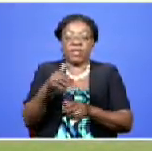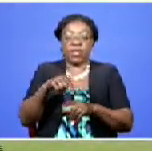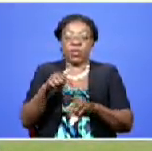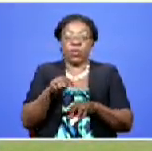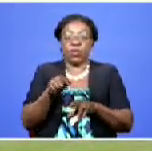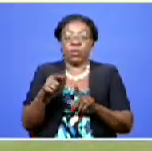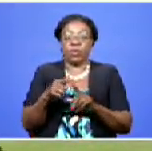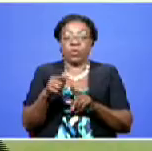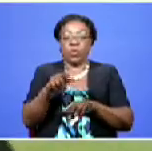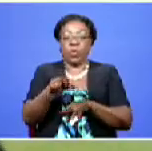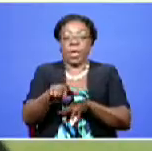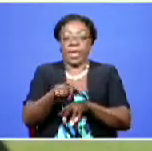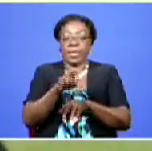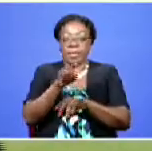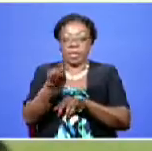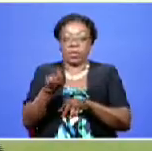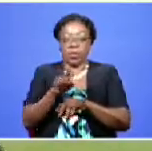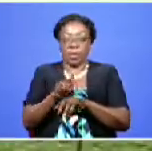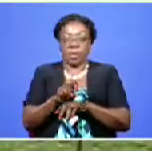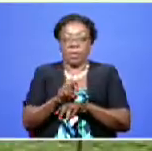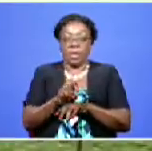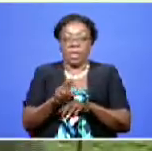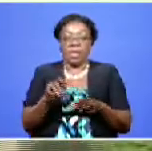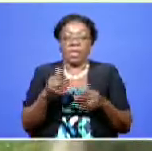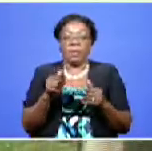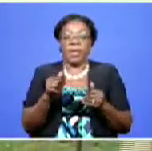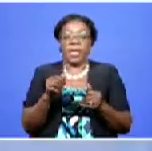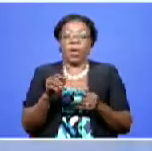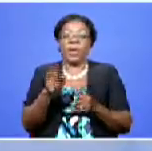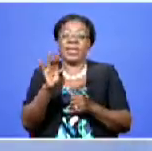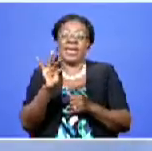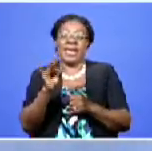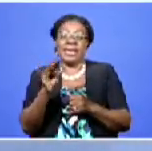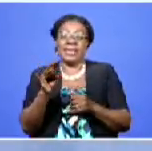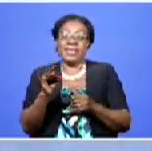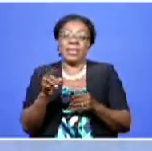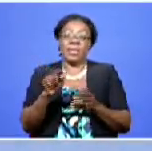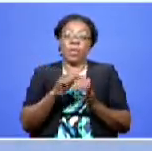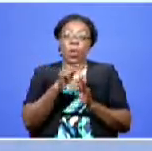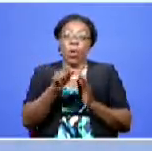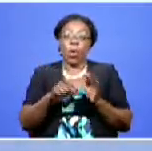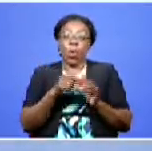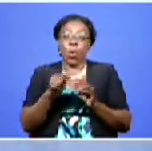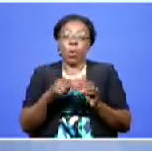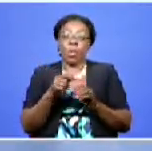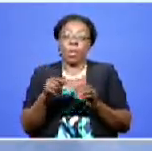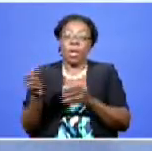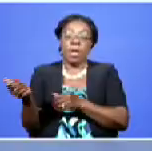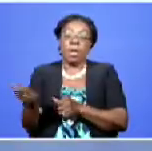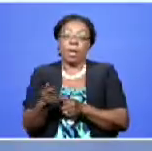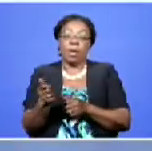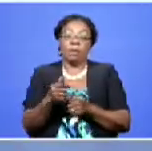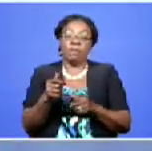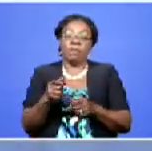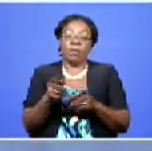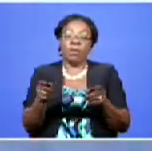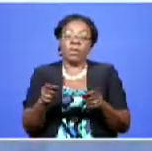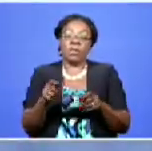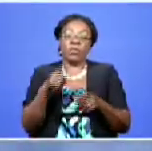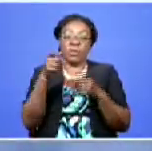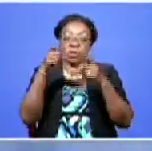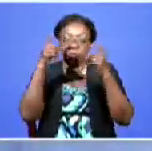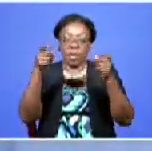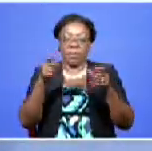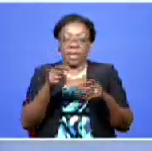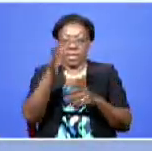four-day golf tournament played on the Greg Norman 18-hole golf course was won by Tommy Ganey on Thursday. All the players knew the